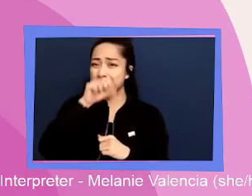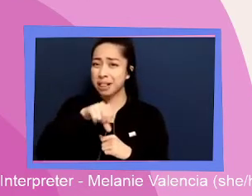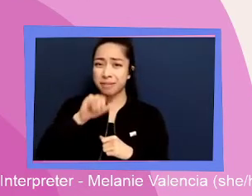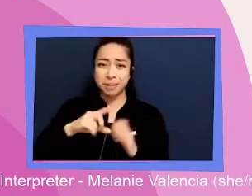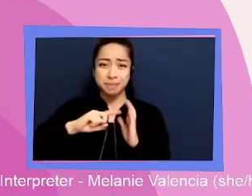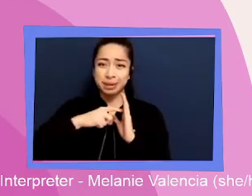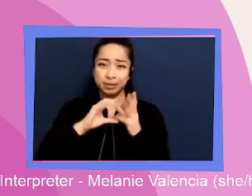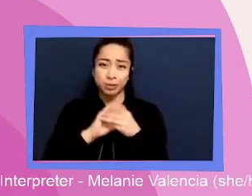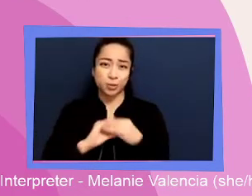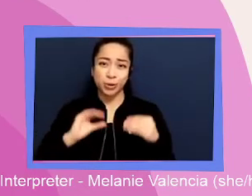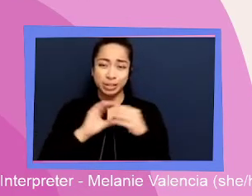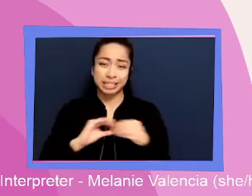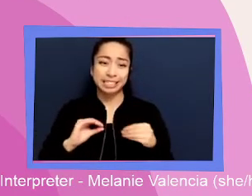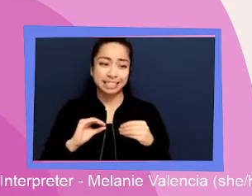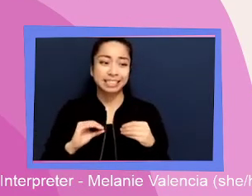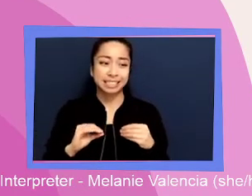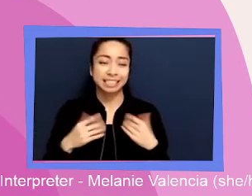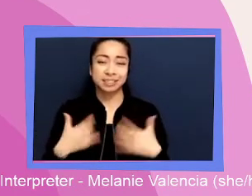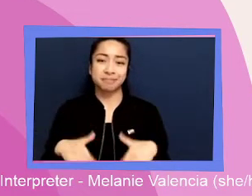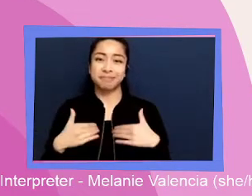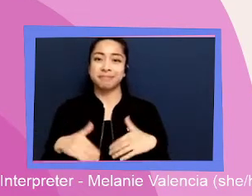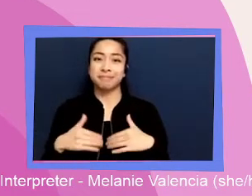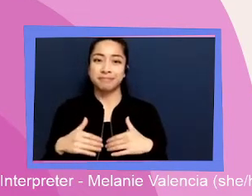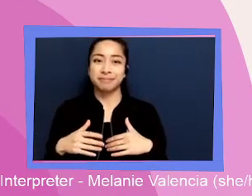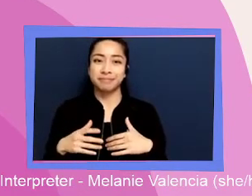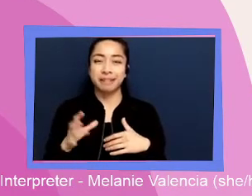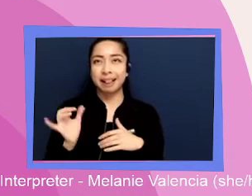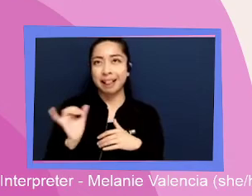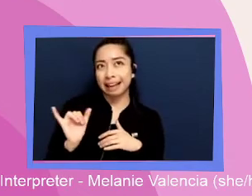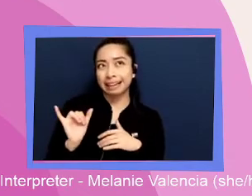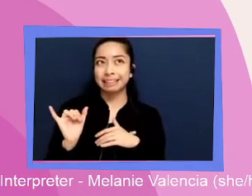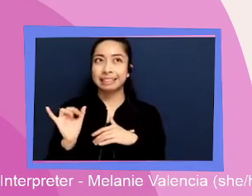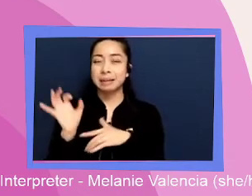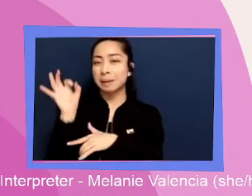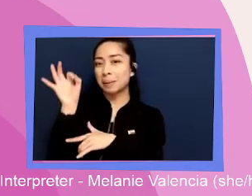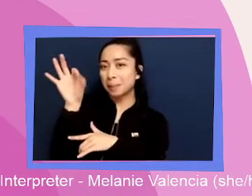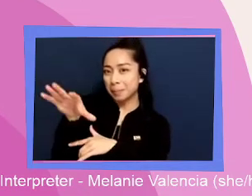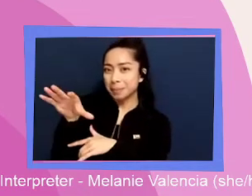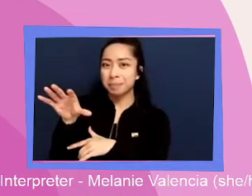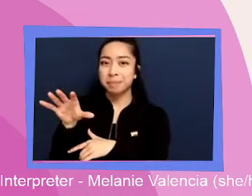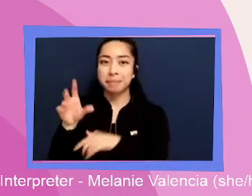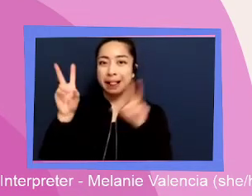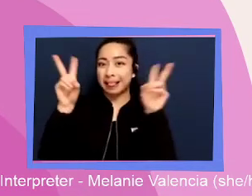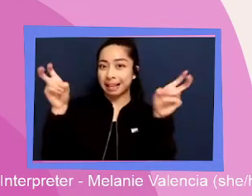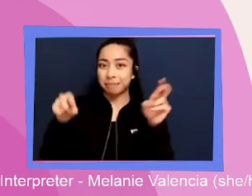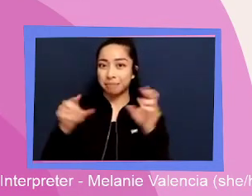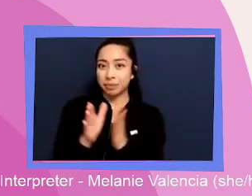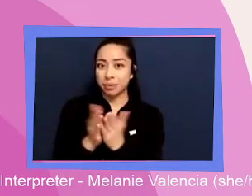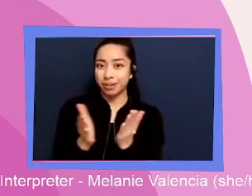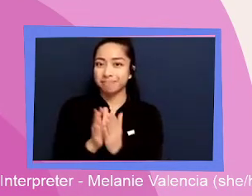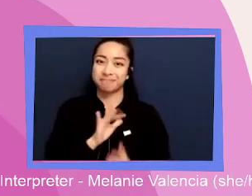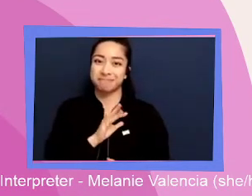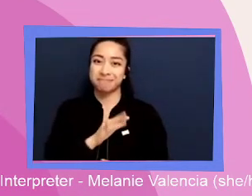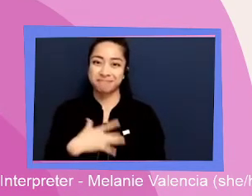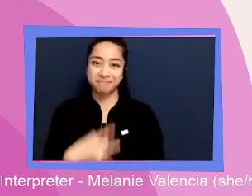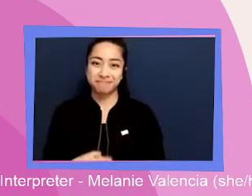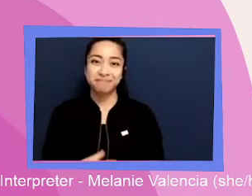at a theme of the book. It's werewolves. Yeah.